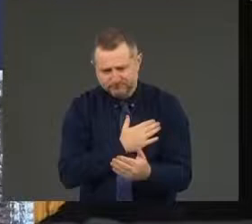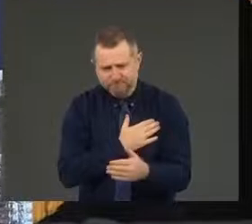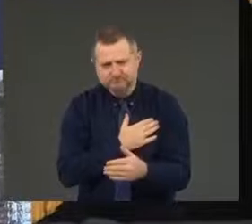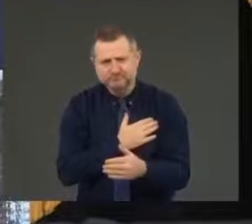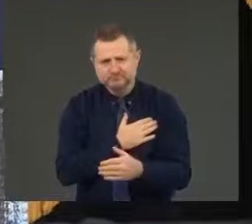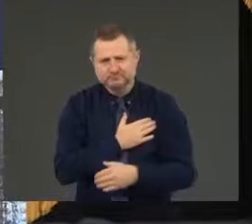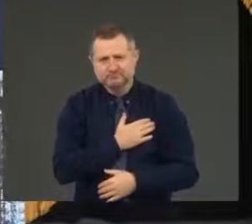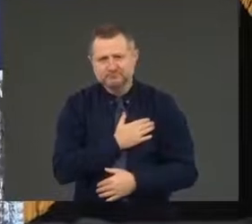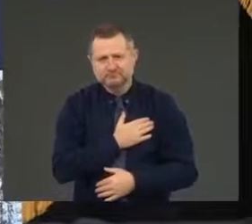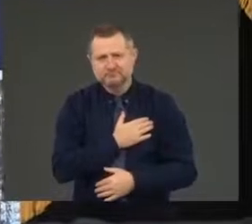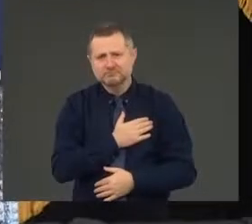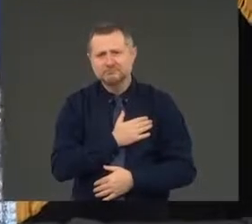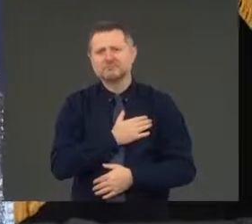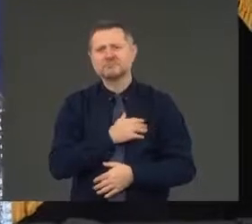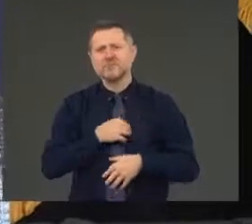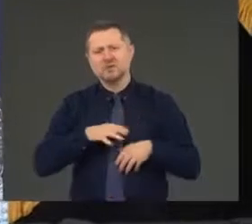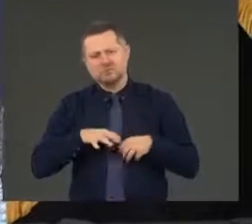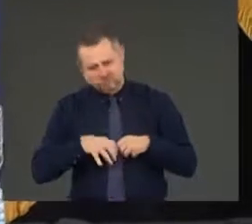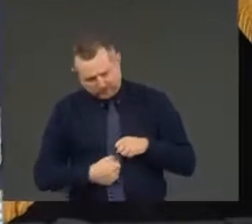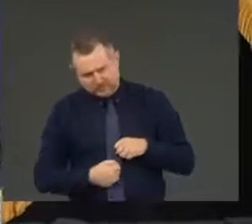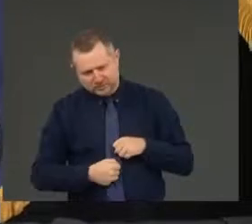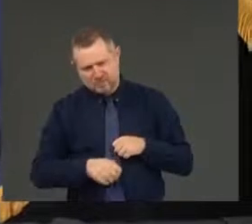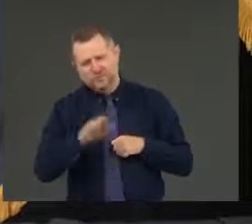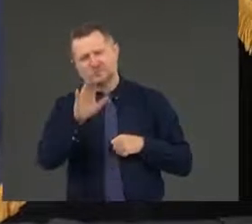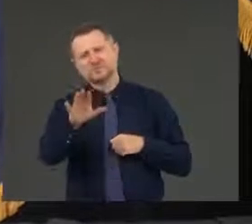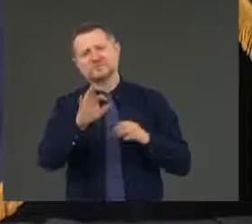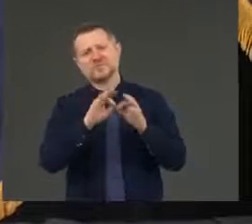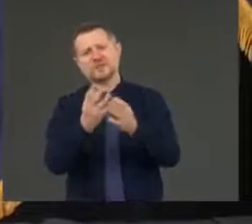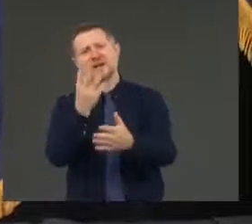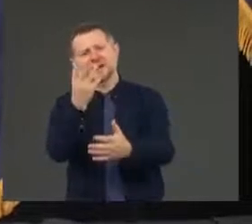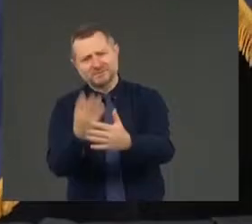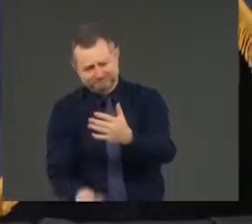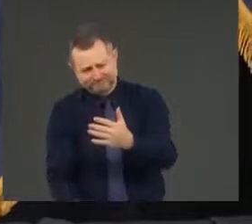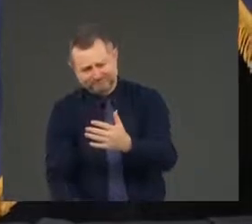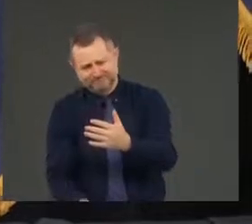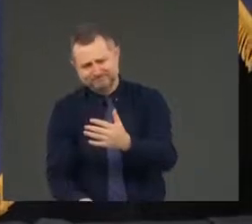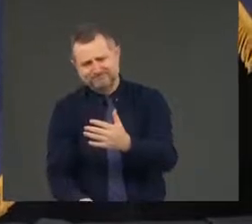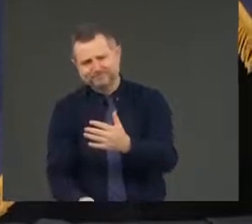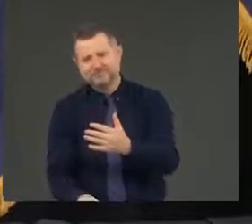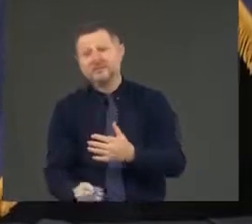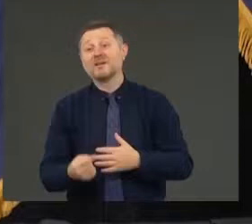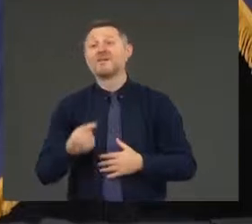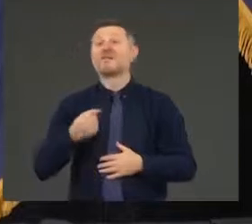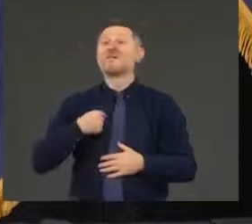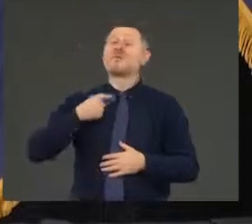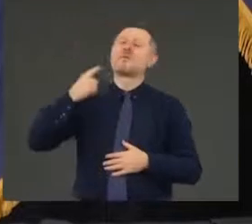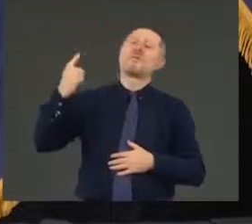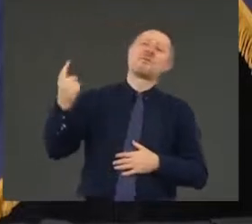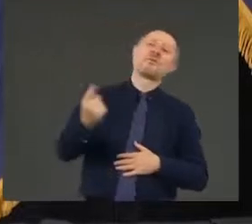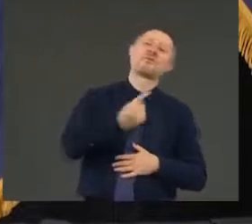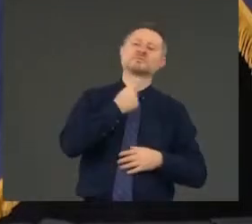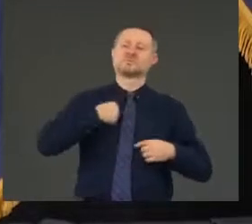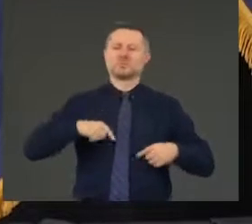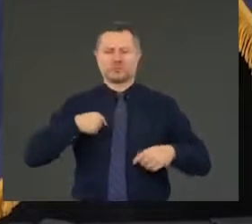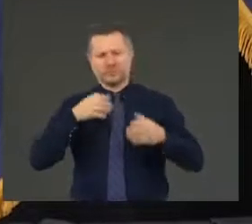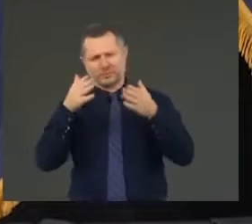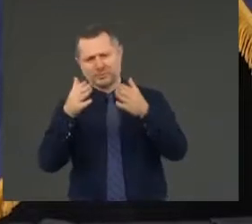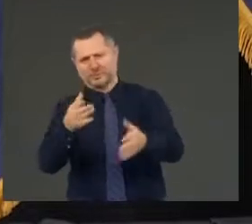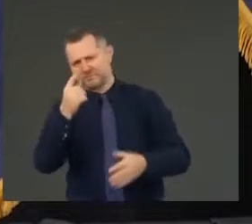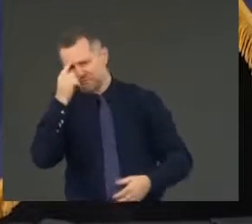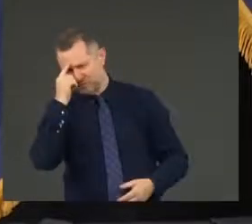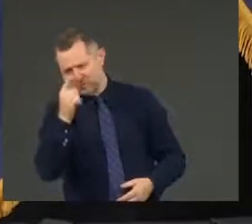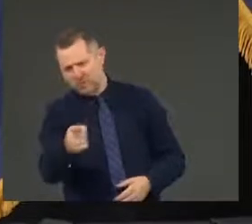We grieve for your loss, and we will always be there for you the way you were there for